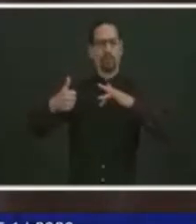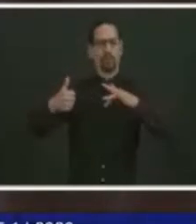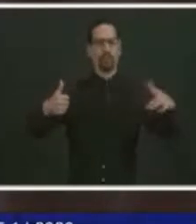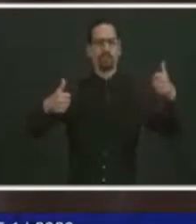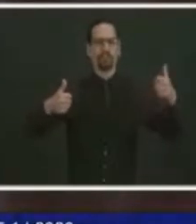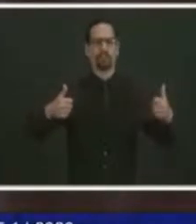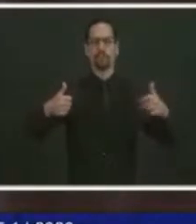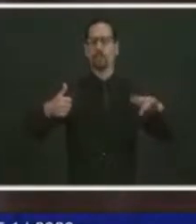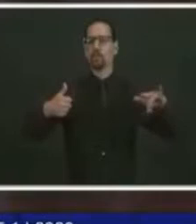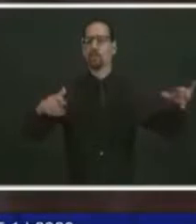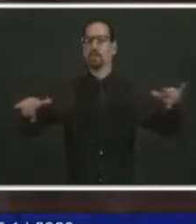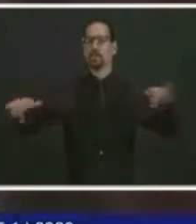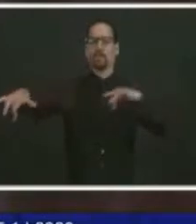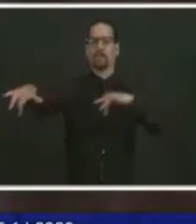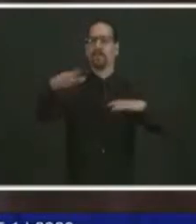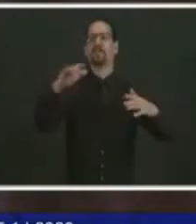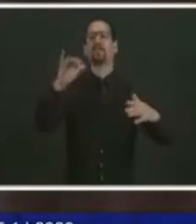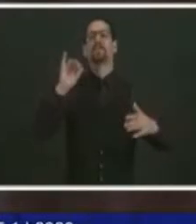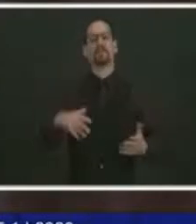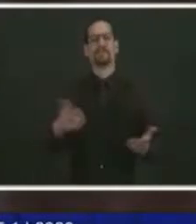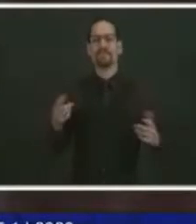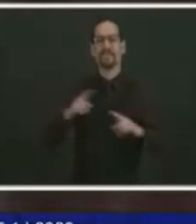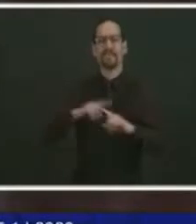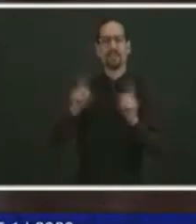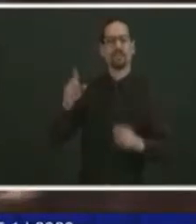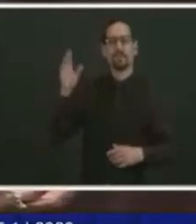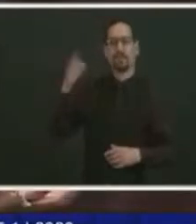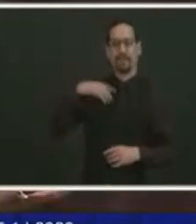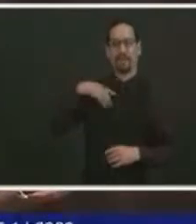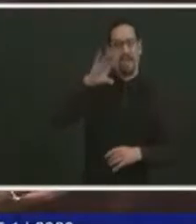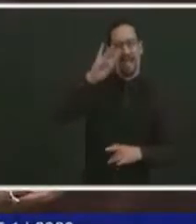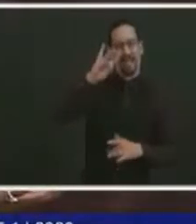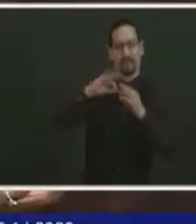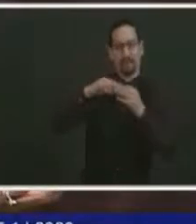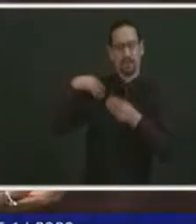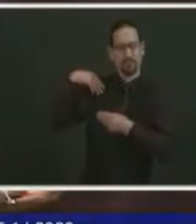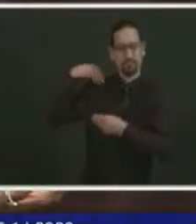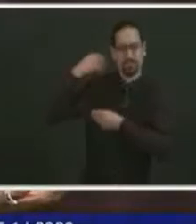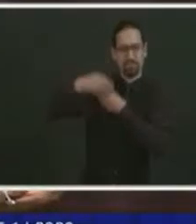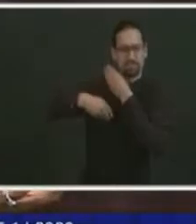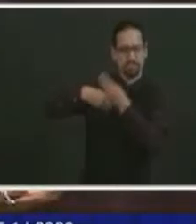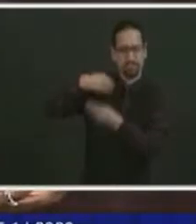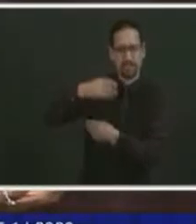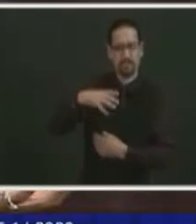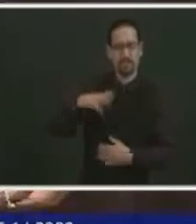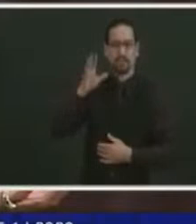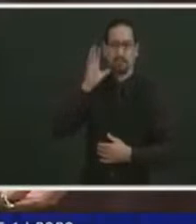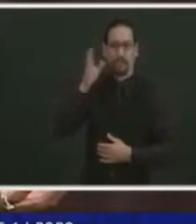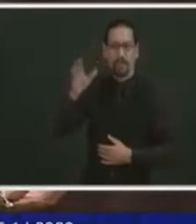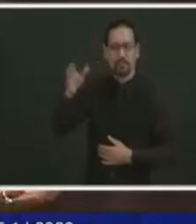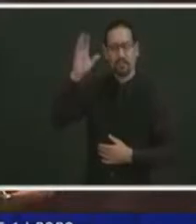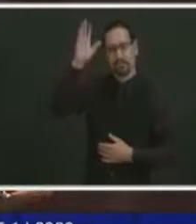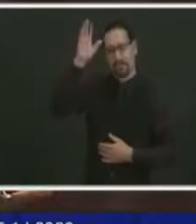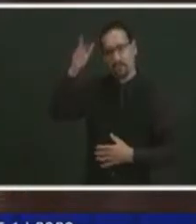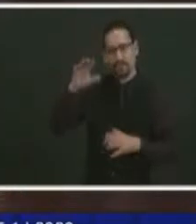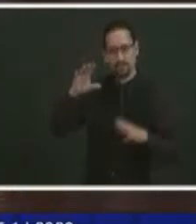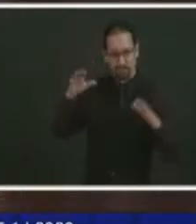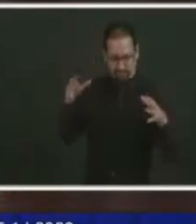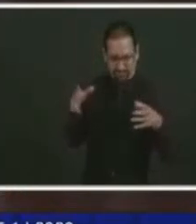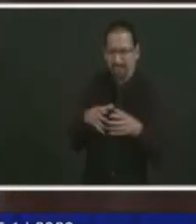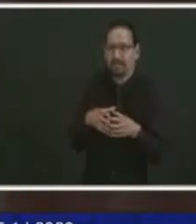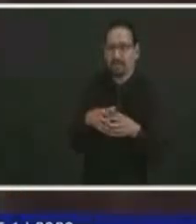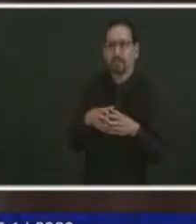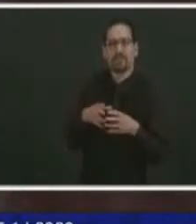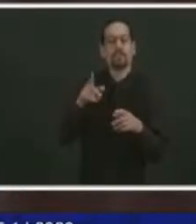a small apartment with 1 bathroom, it's really hard to isolate and do infection control. So